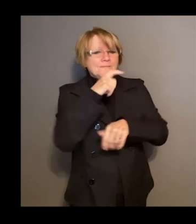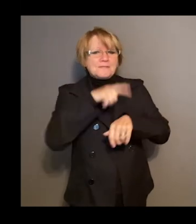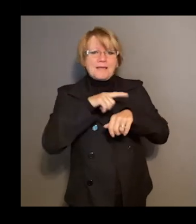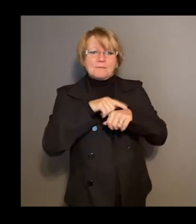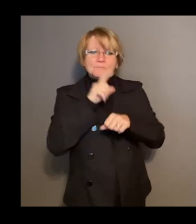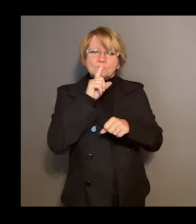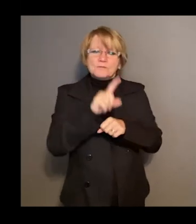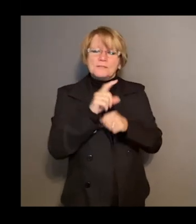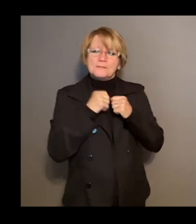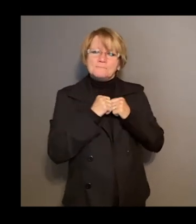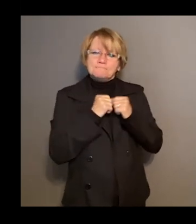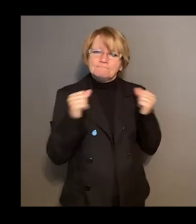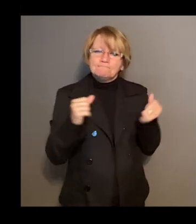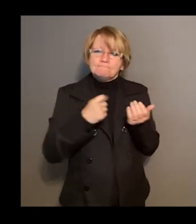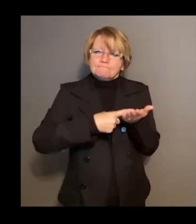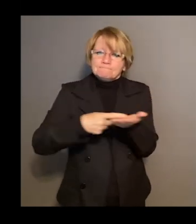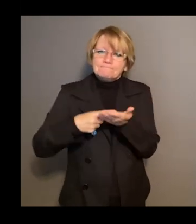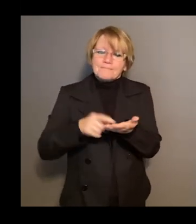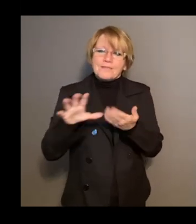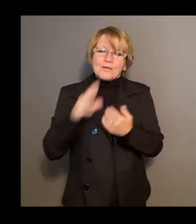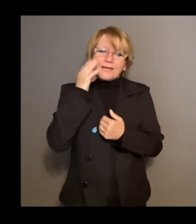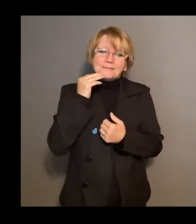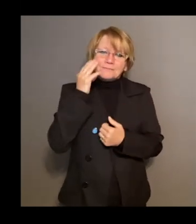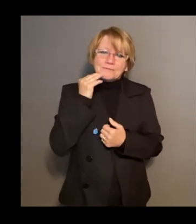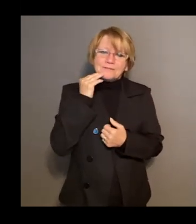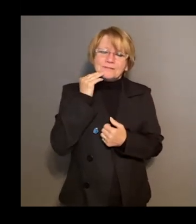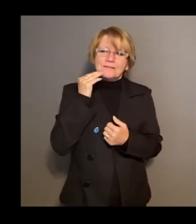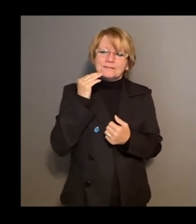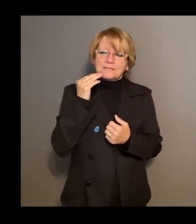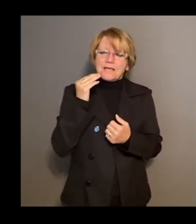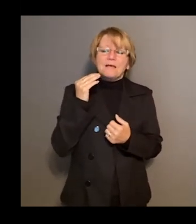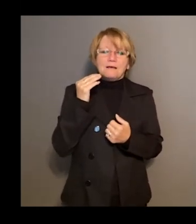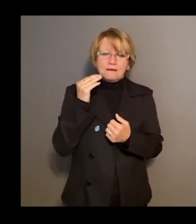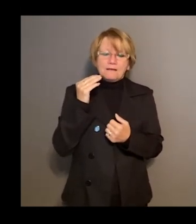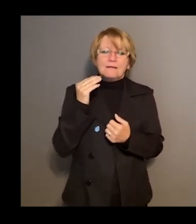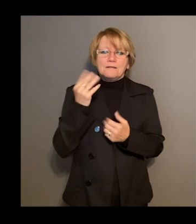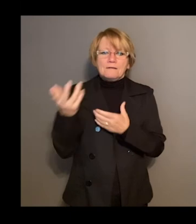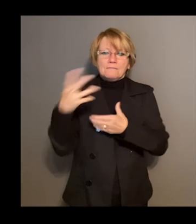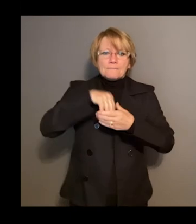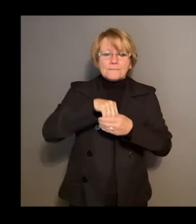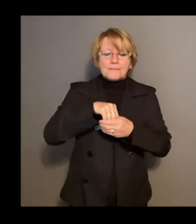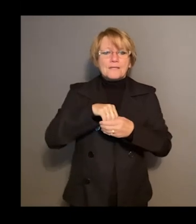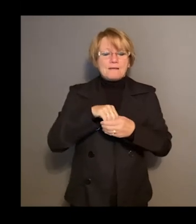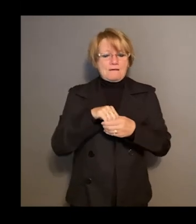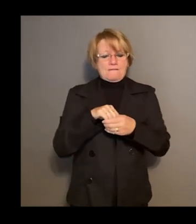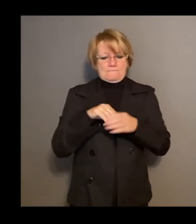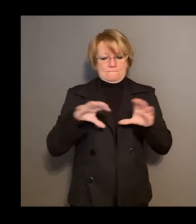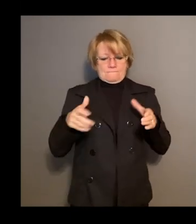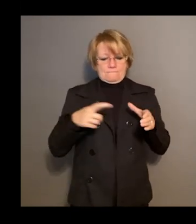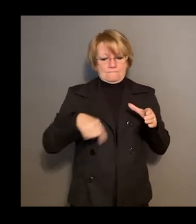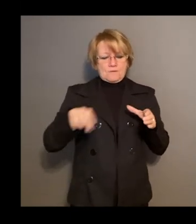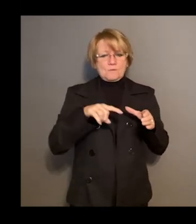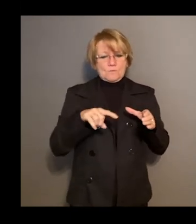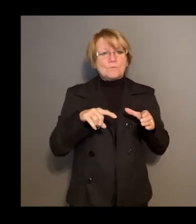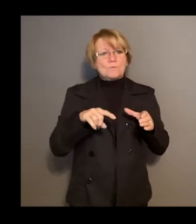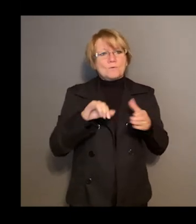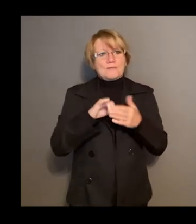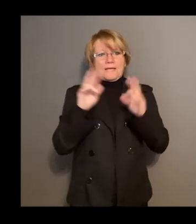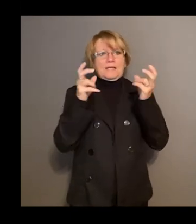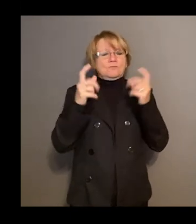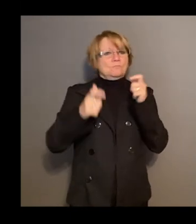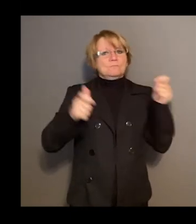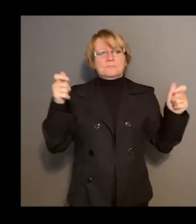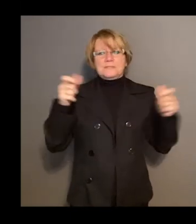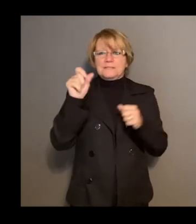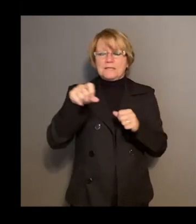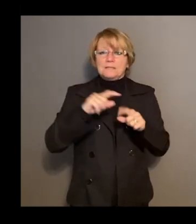spending the time to really talk about their experiences and being part of something that is much bigger